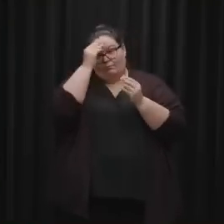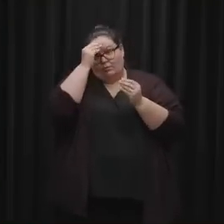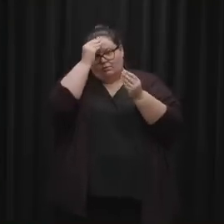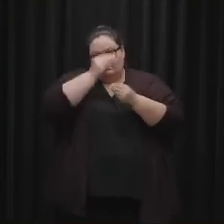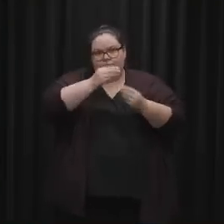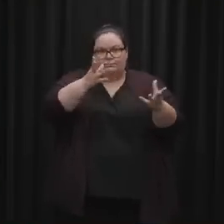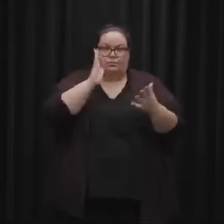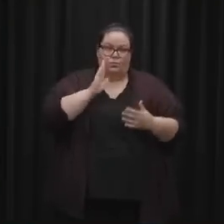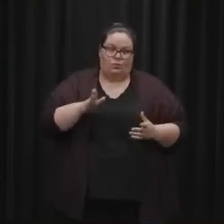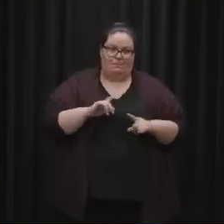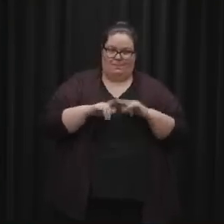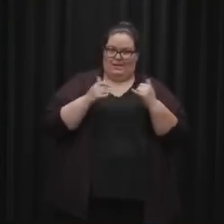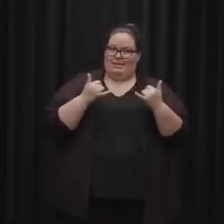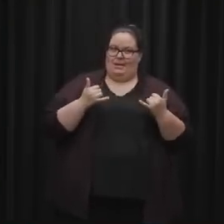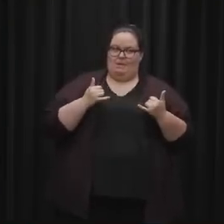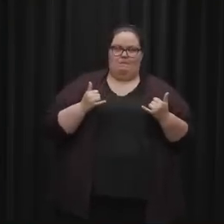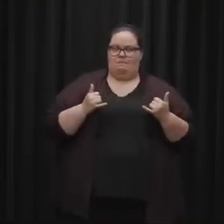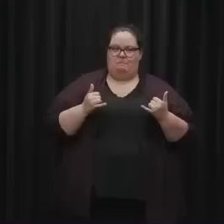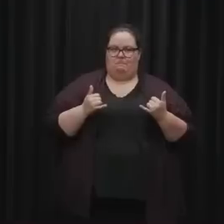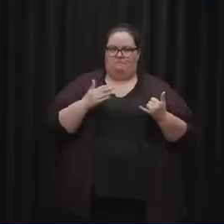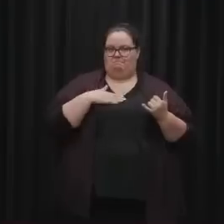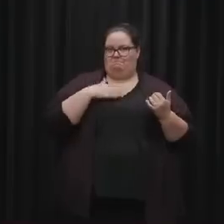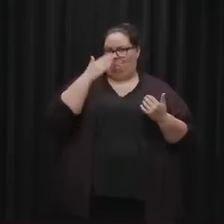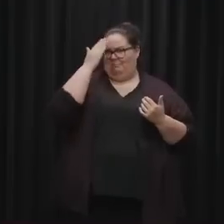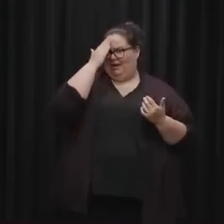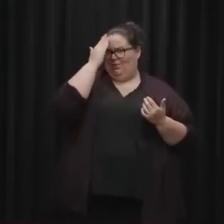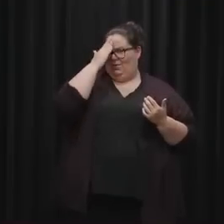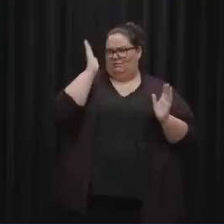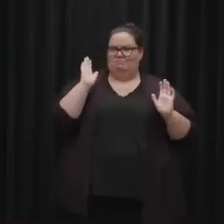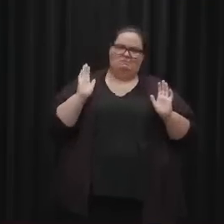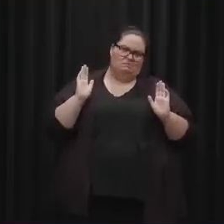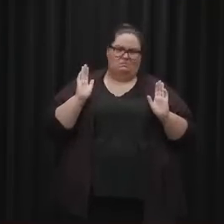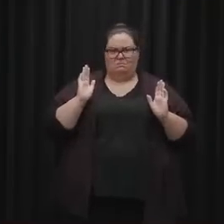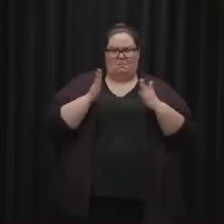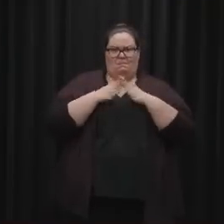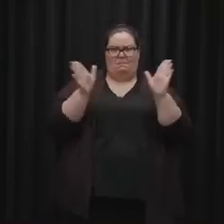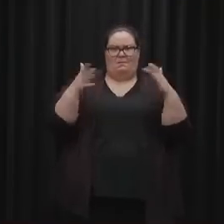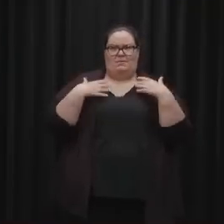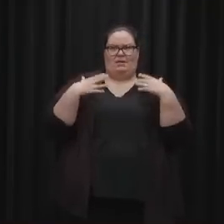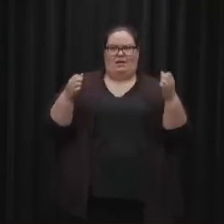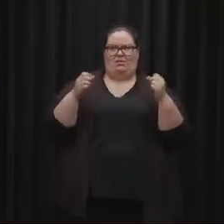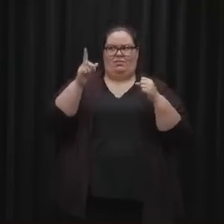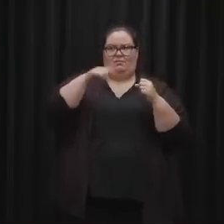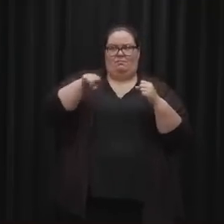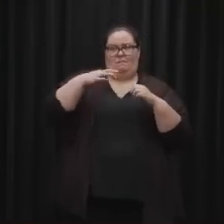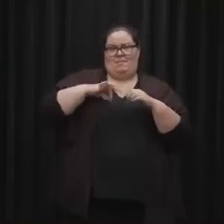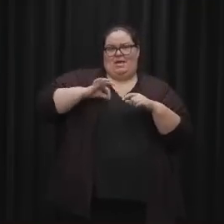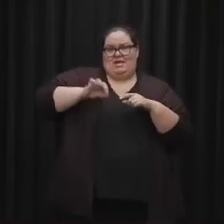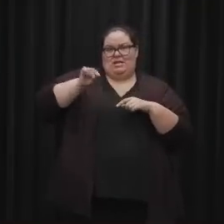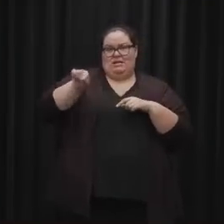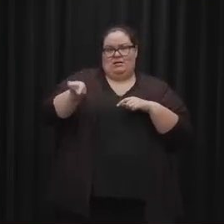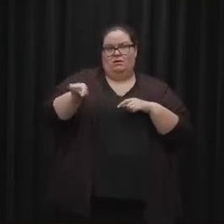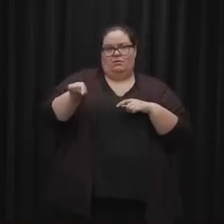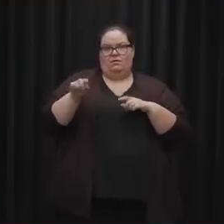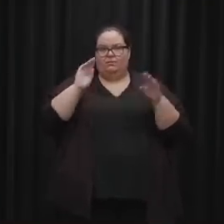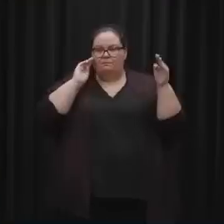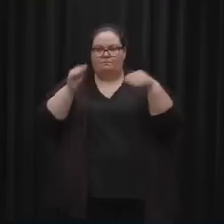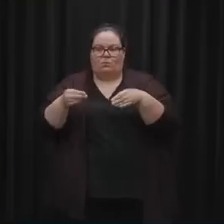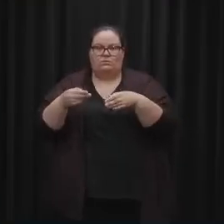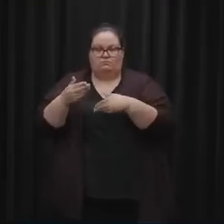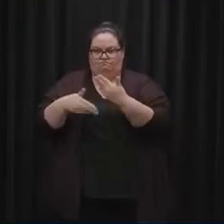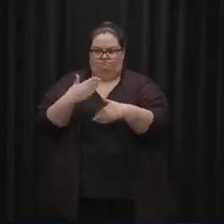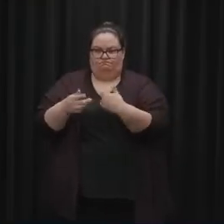that. But as of right now, my understanding is the public health folks in Maine are dealing with